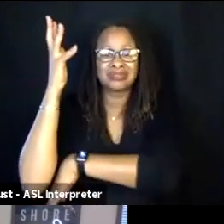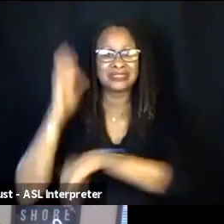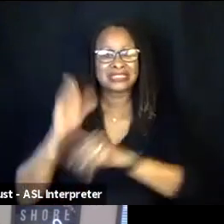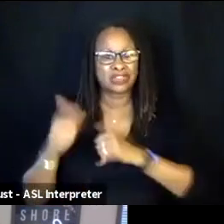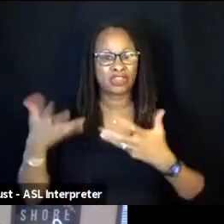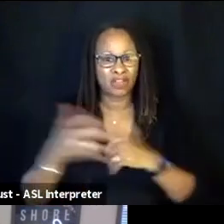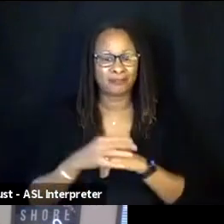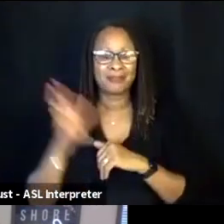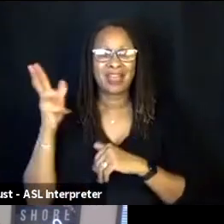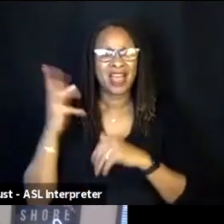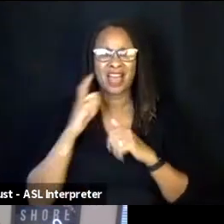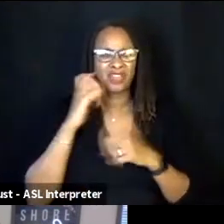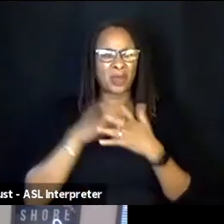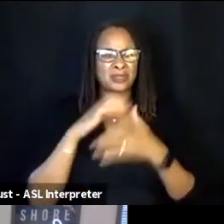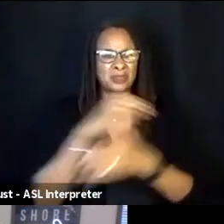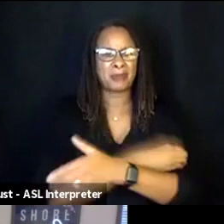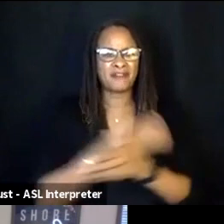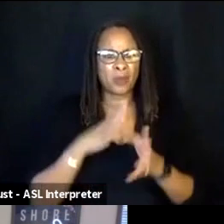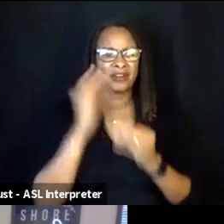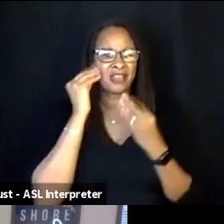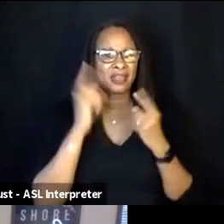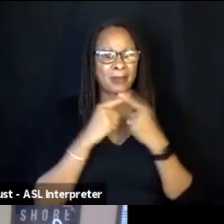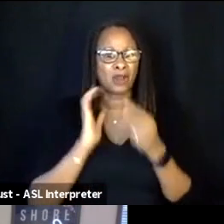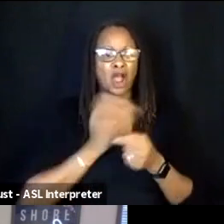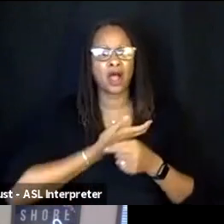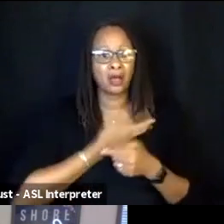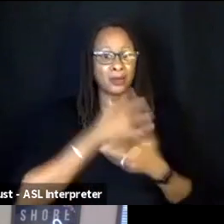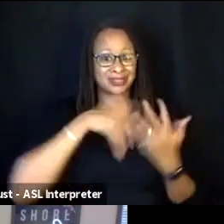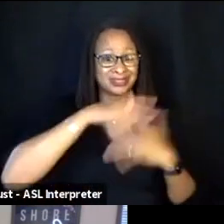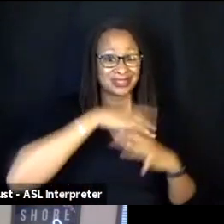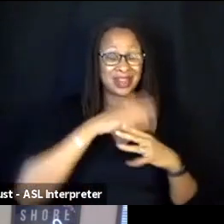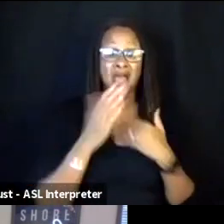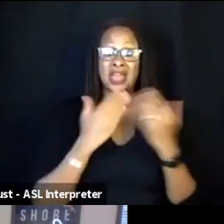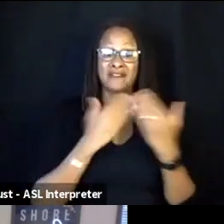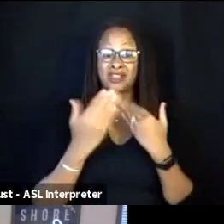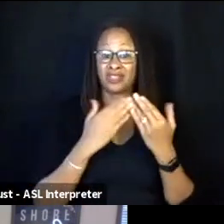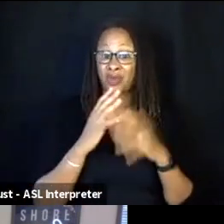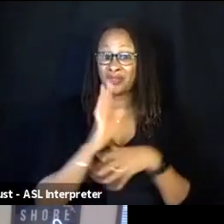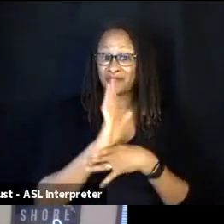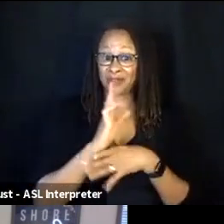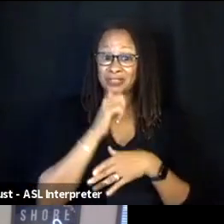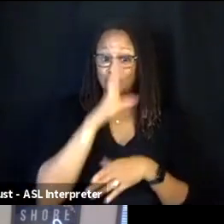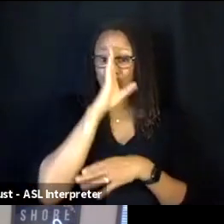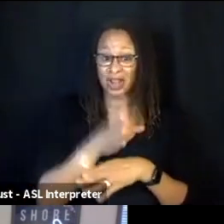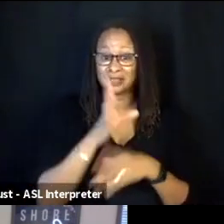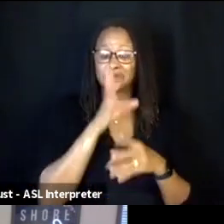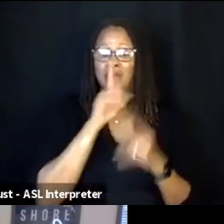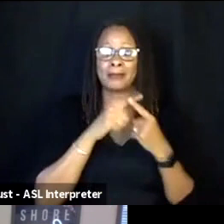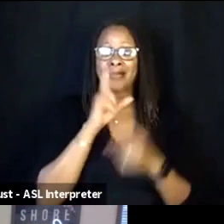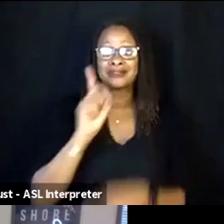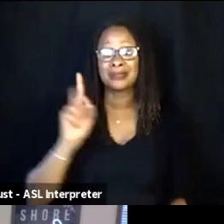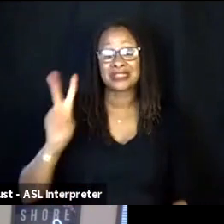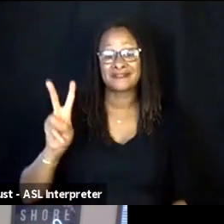And I thought that was such a powerful way to think about our society. And so although the film doesn't directly talk about domestic violence, that